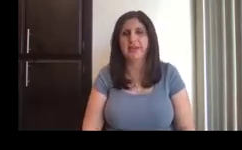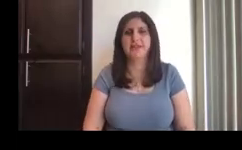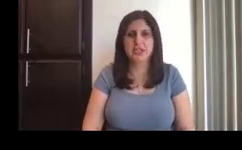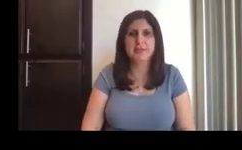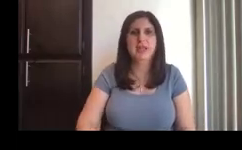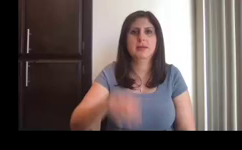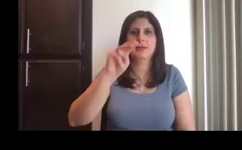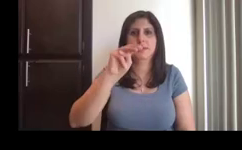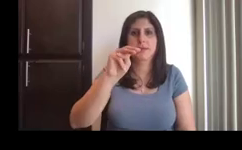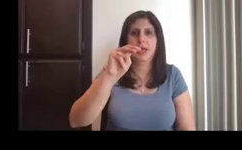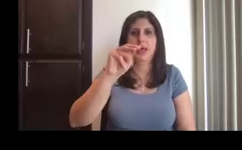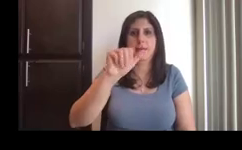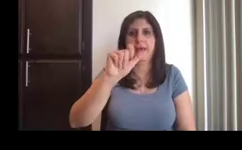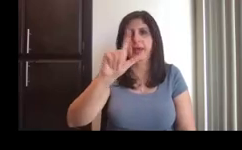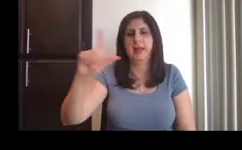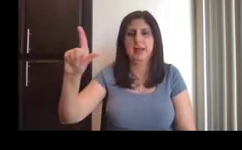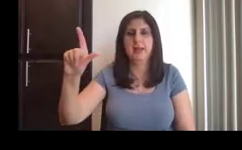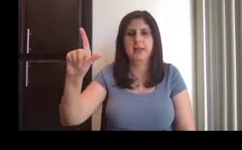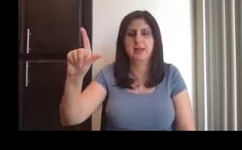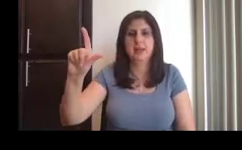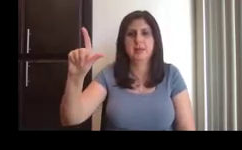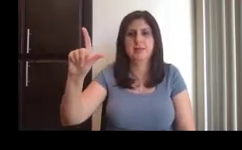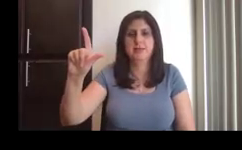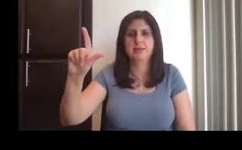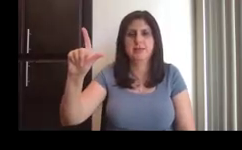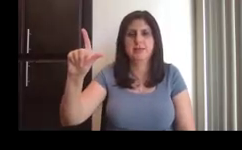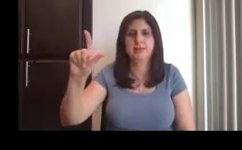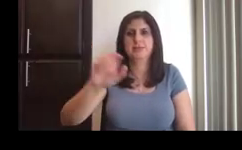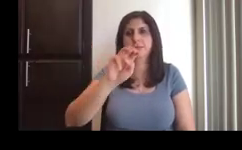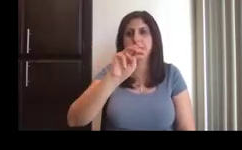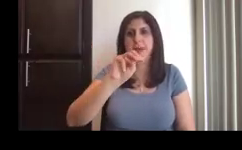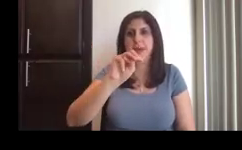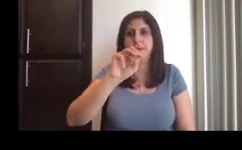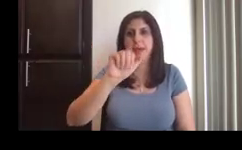Mall. Again, finger spell. M-A-L-L.